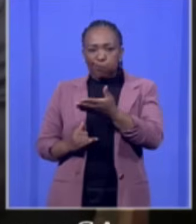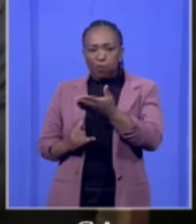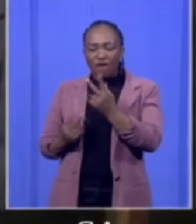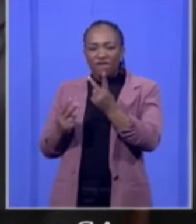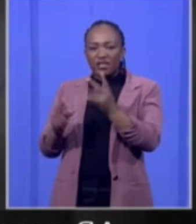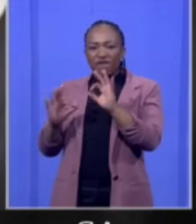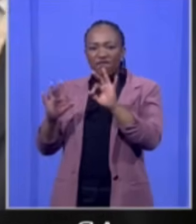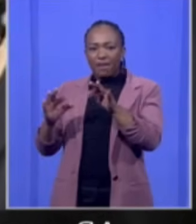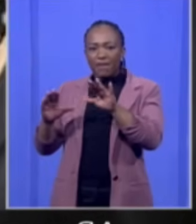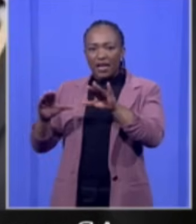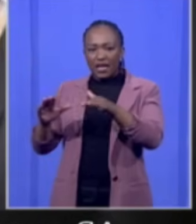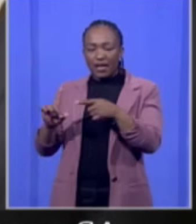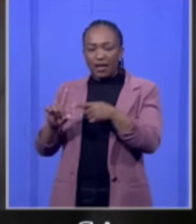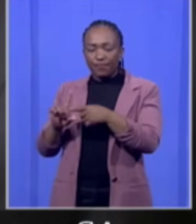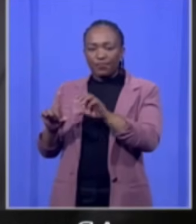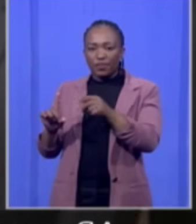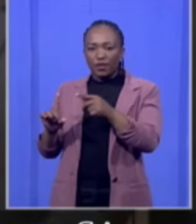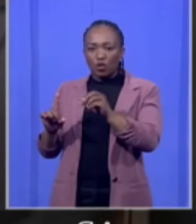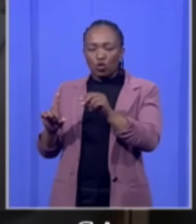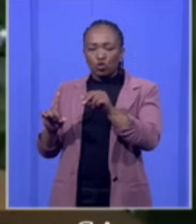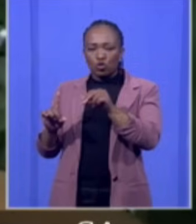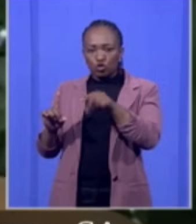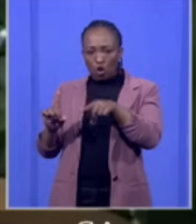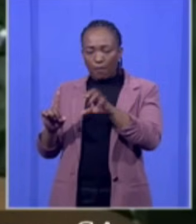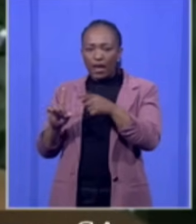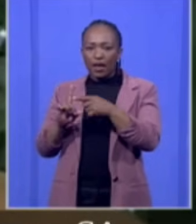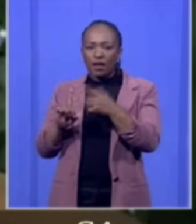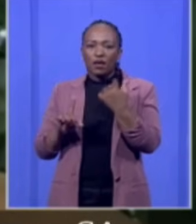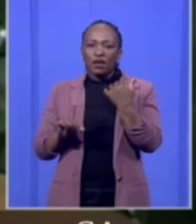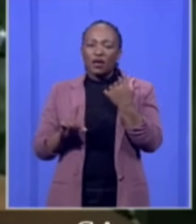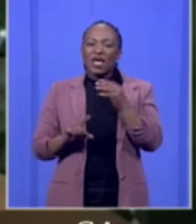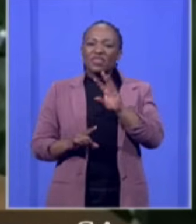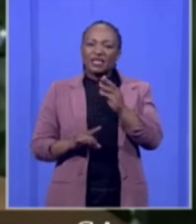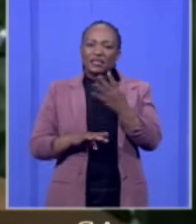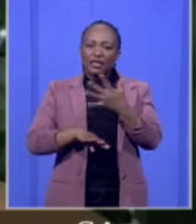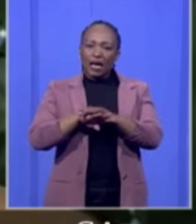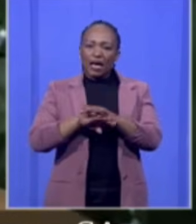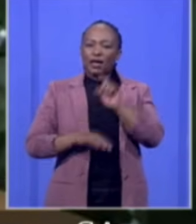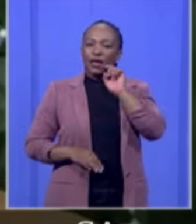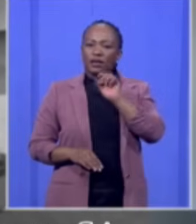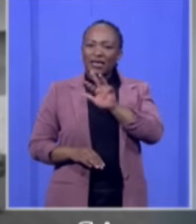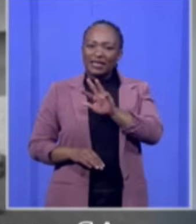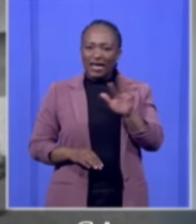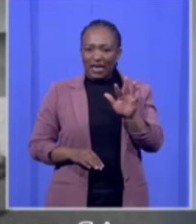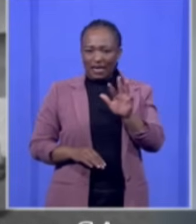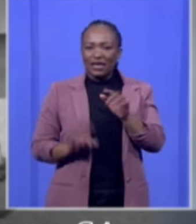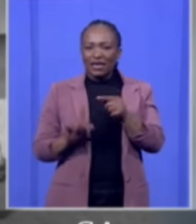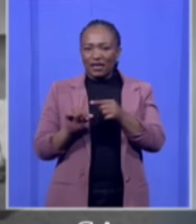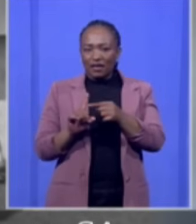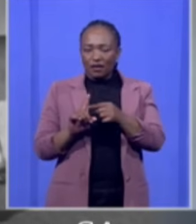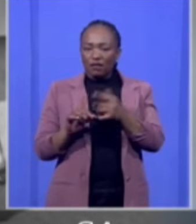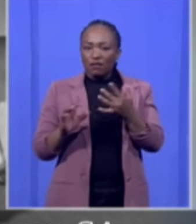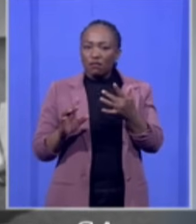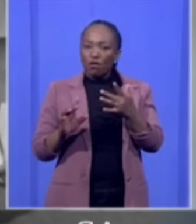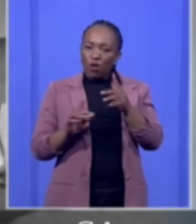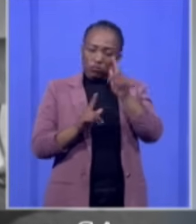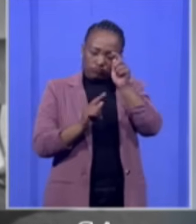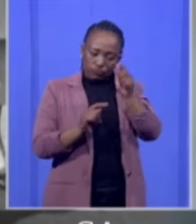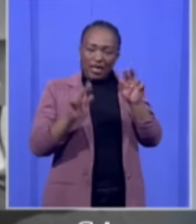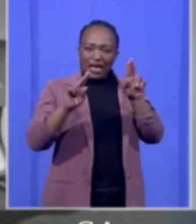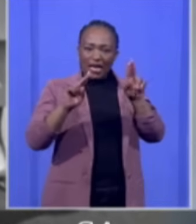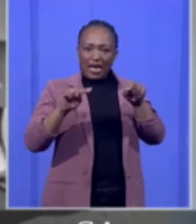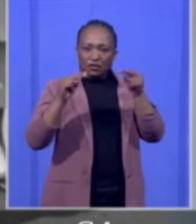matshediso. Shophe o hlokaetse beke fitileng ka labone ya aldilemo di 19 o fuwe tshebeletso ya lepato la